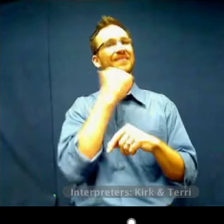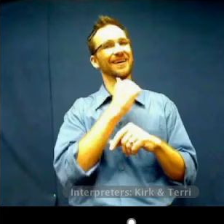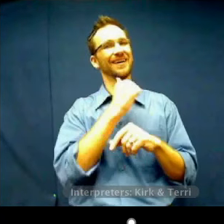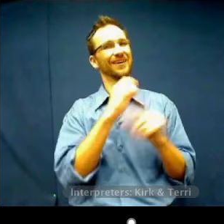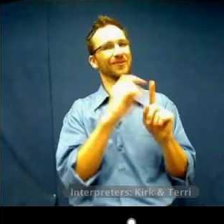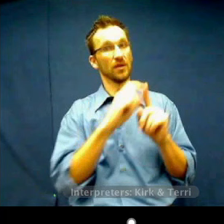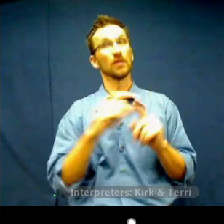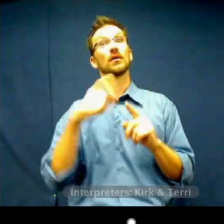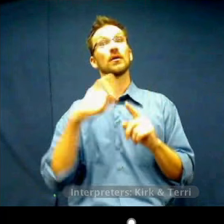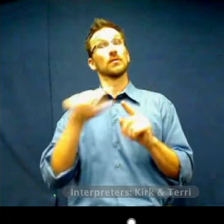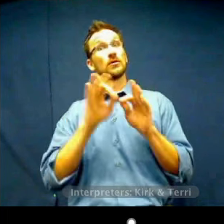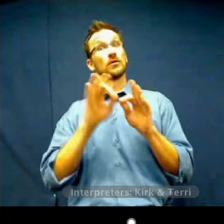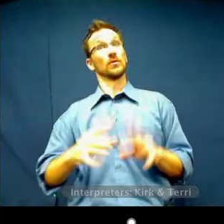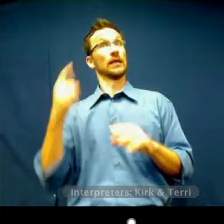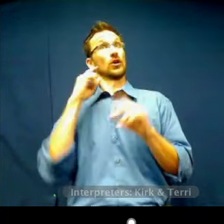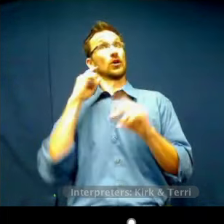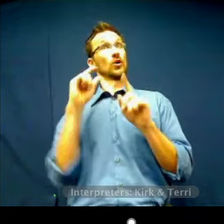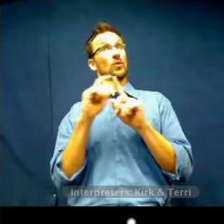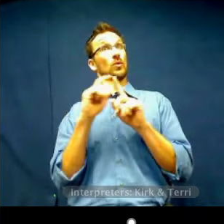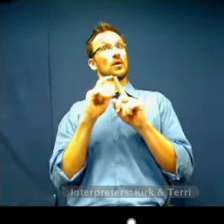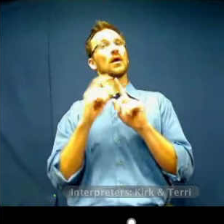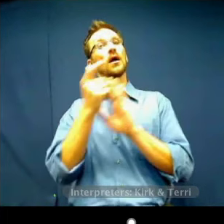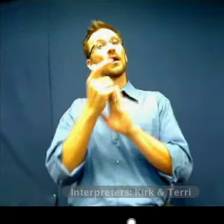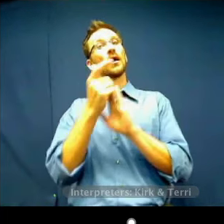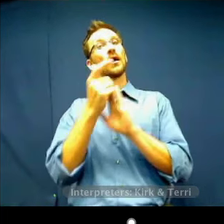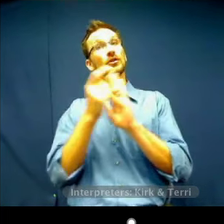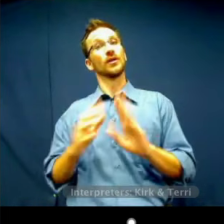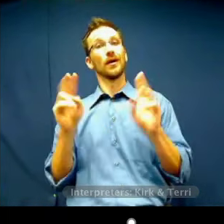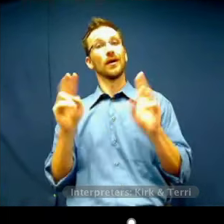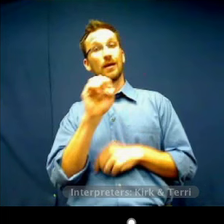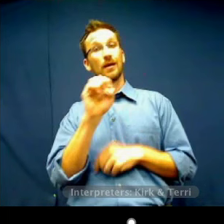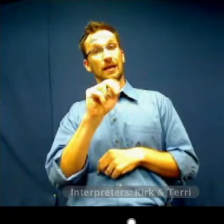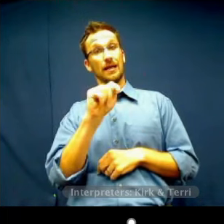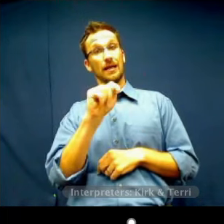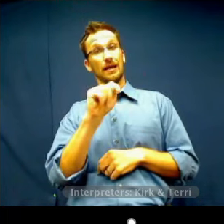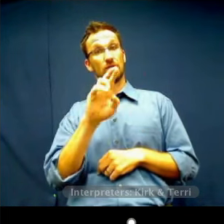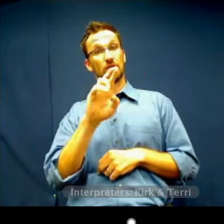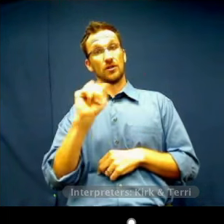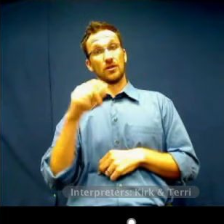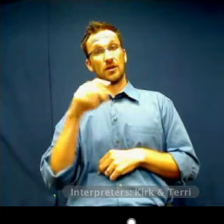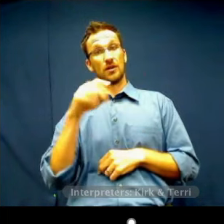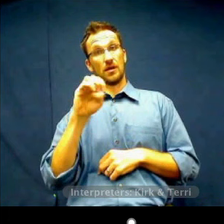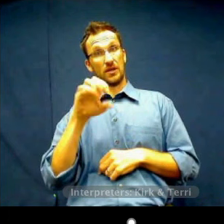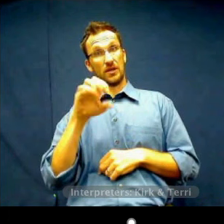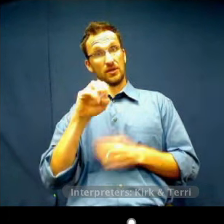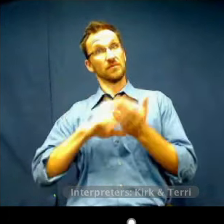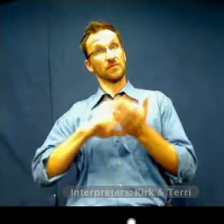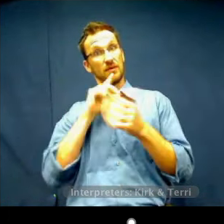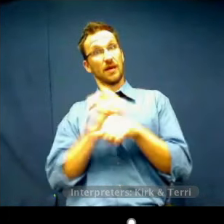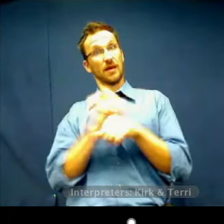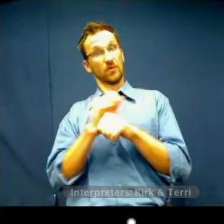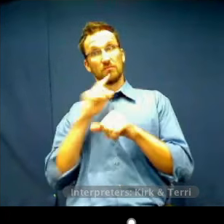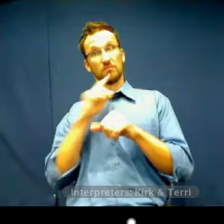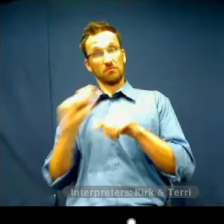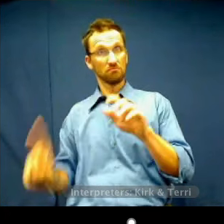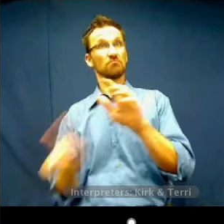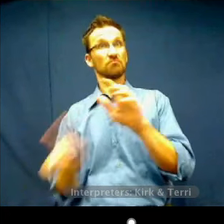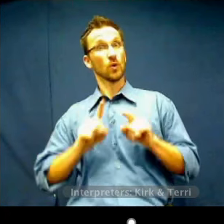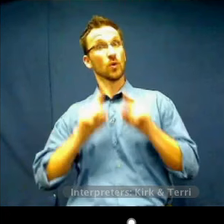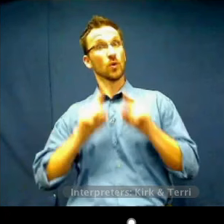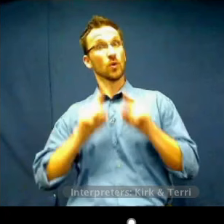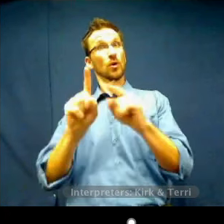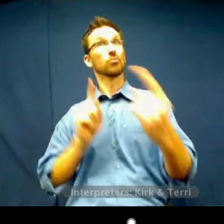that the attorney who has to enter their appearance actually goes to court and appears